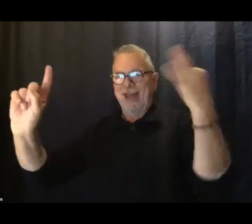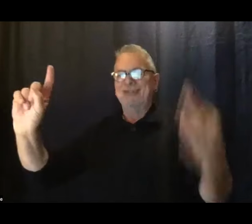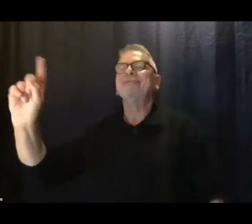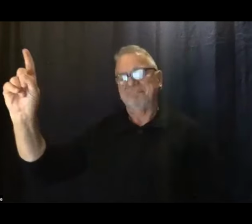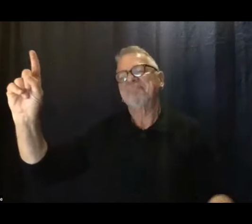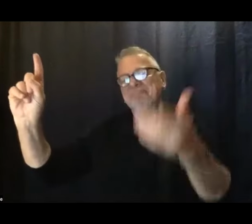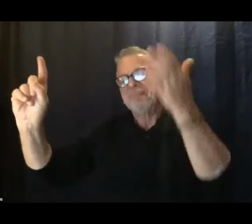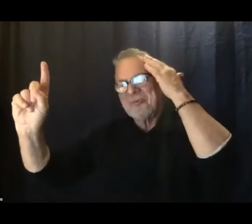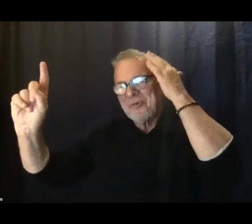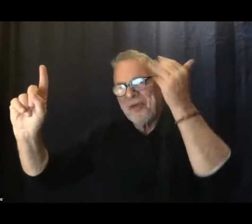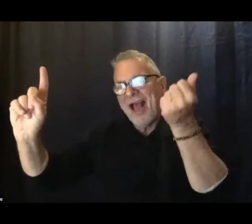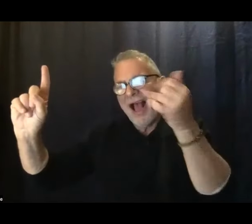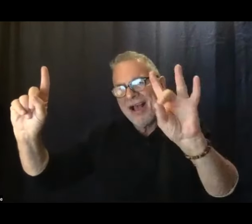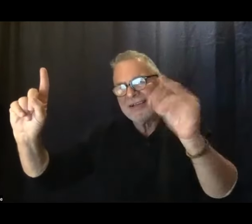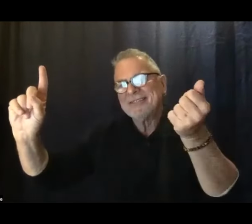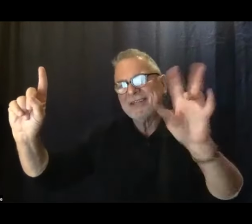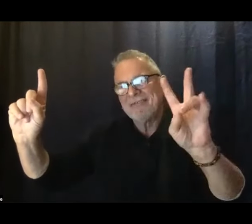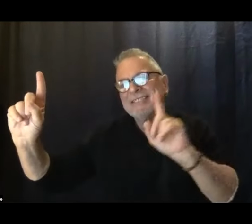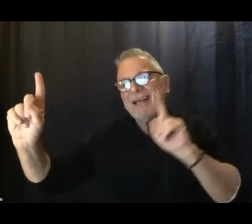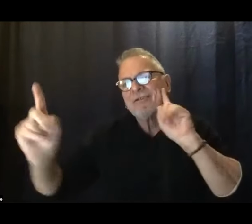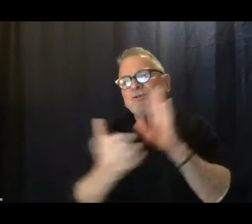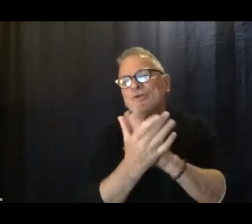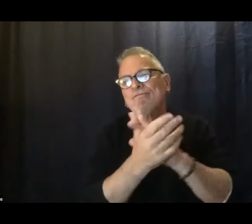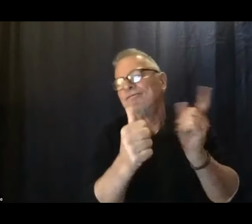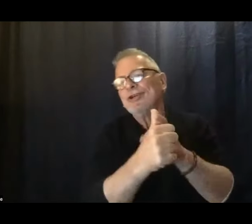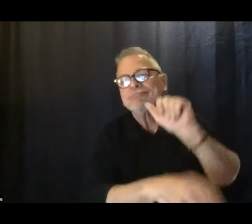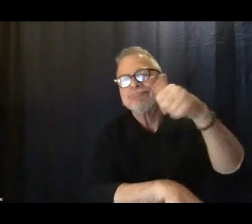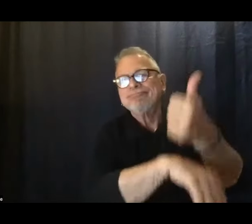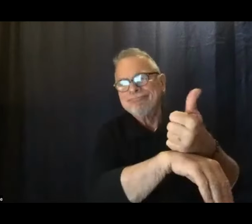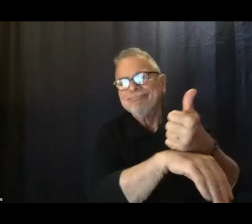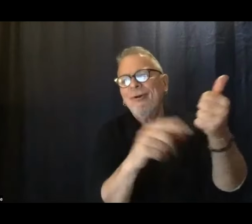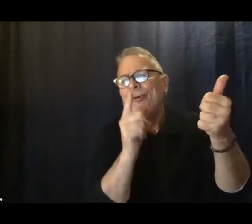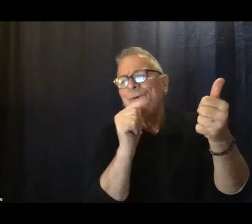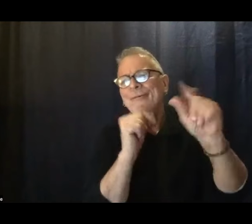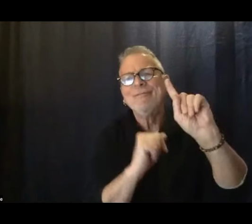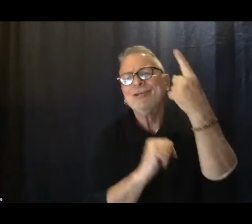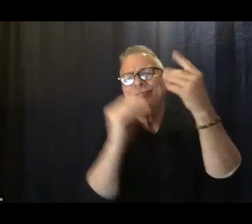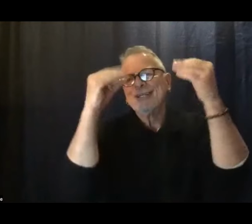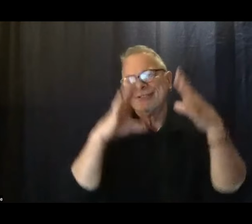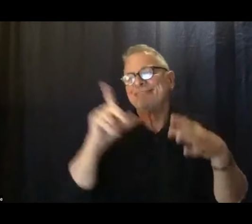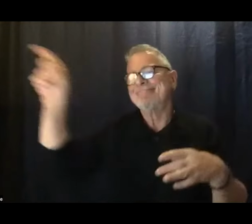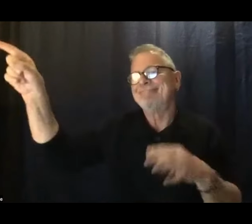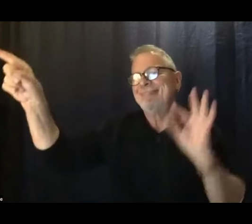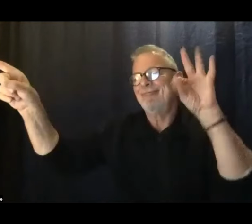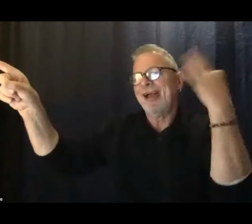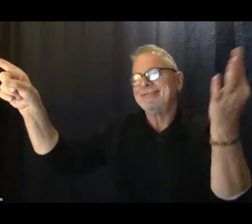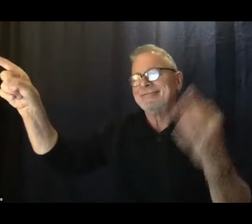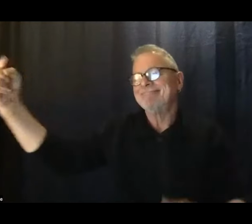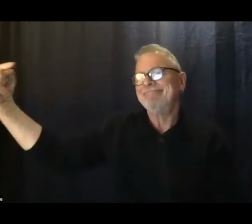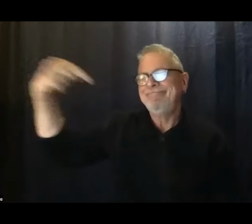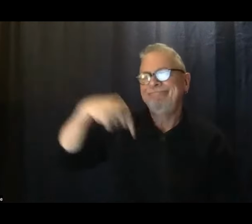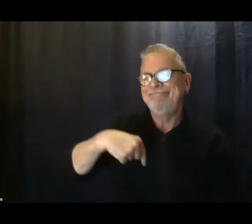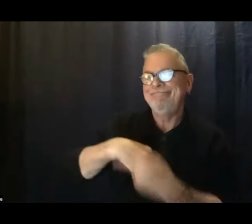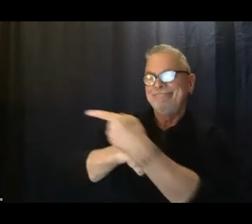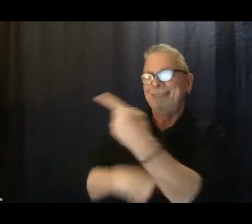started. That's part of the language's history. Now, when the first residential school